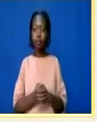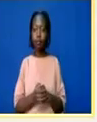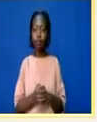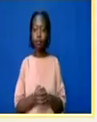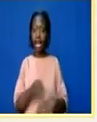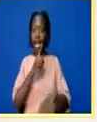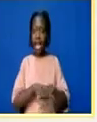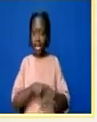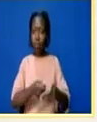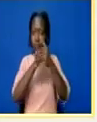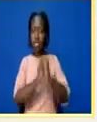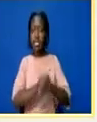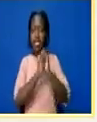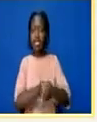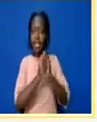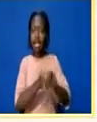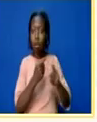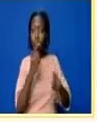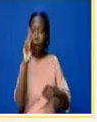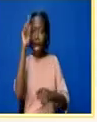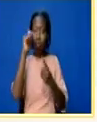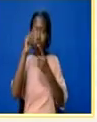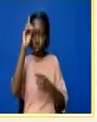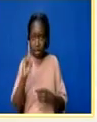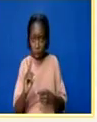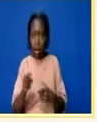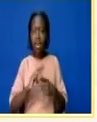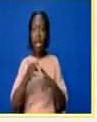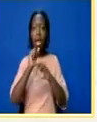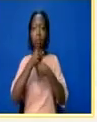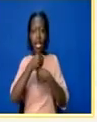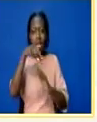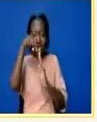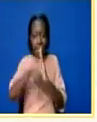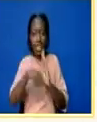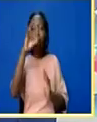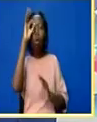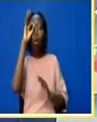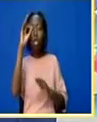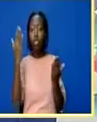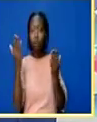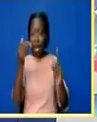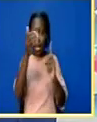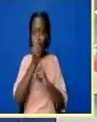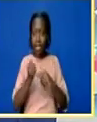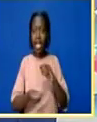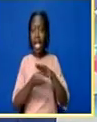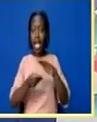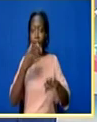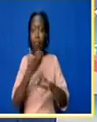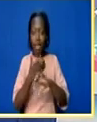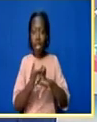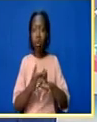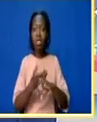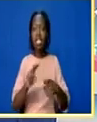mining. You are making deep holes where you're getting your minerals from, your stones, your sand. Yes. You are leaving the ground